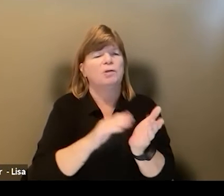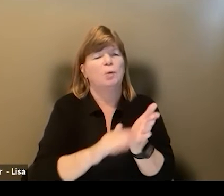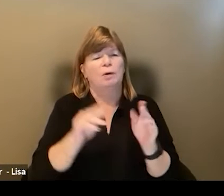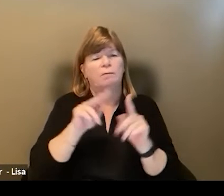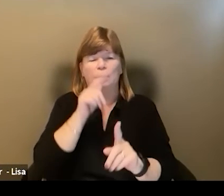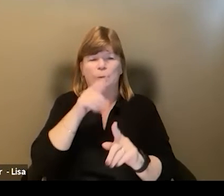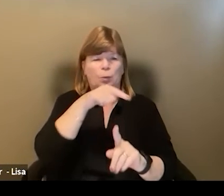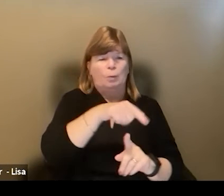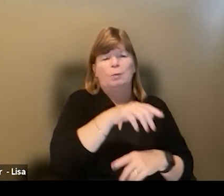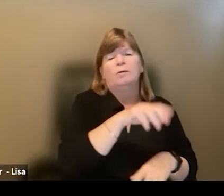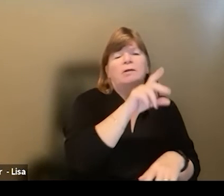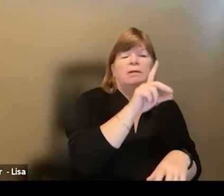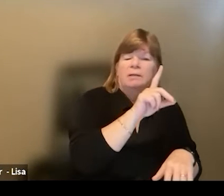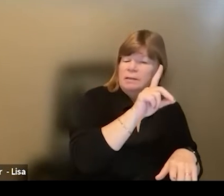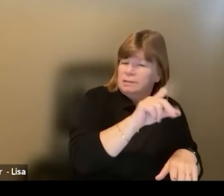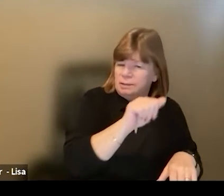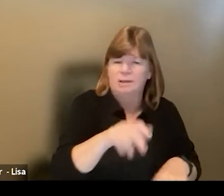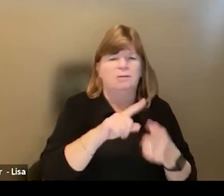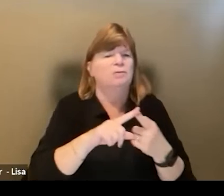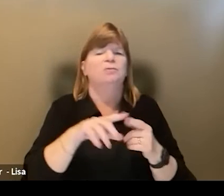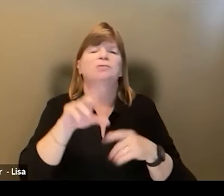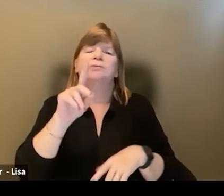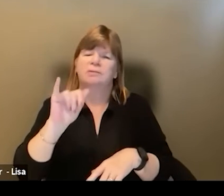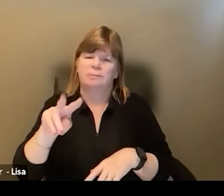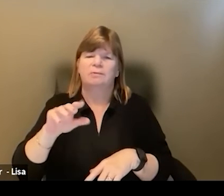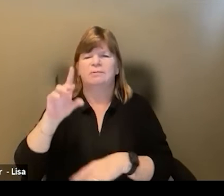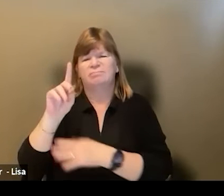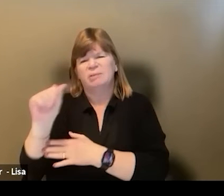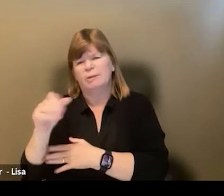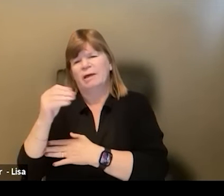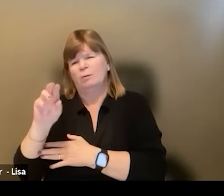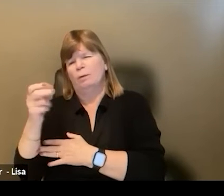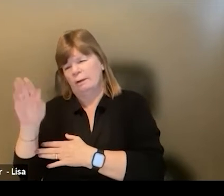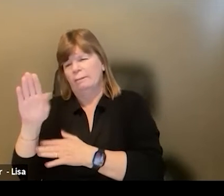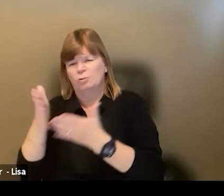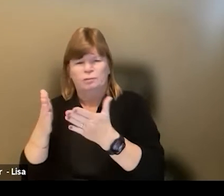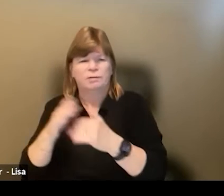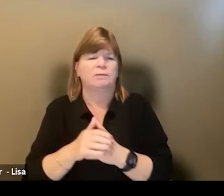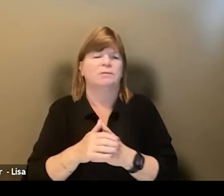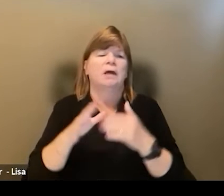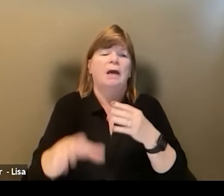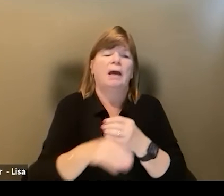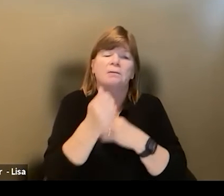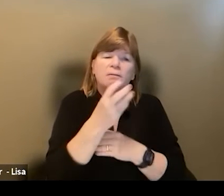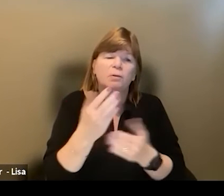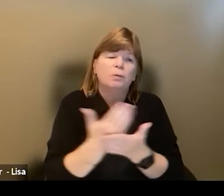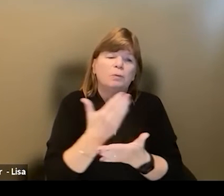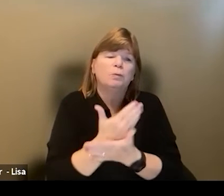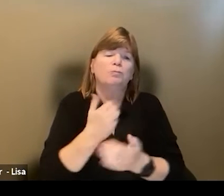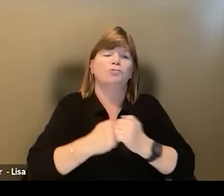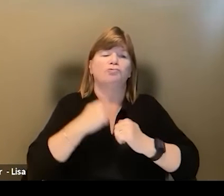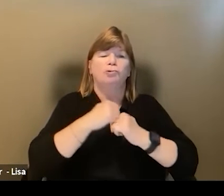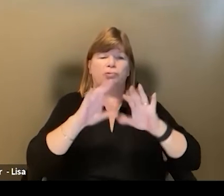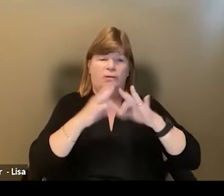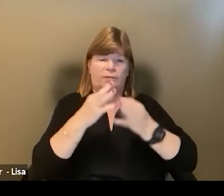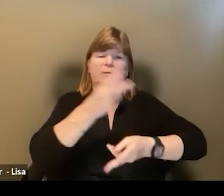from the Division of Aging to the Division of Disability and Rehabilitative Services. Added a couple of new services. So structured family caregiving